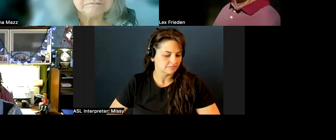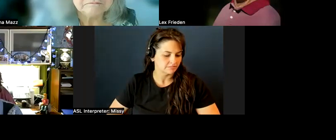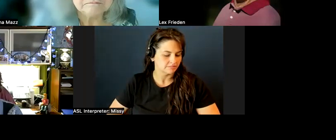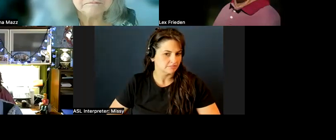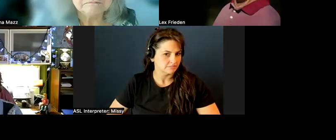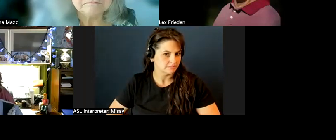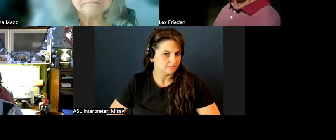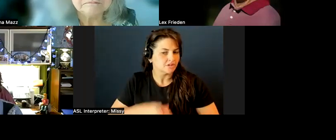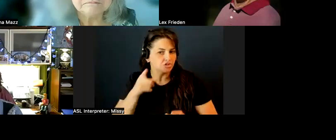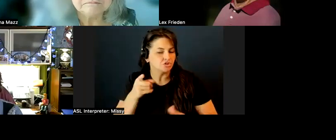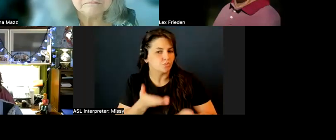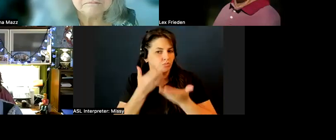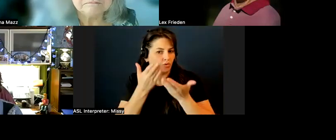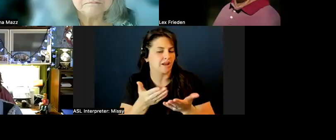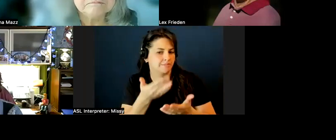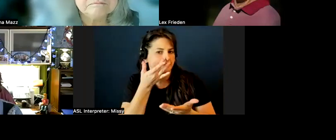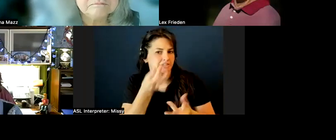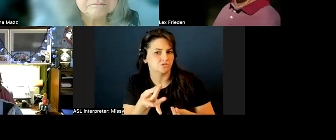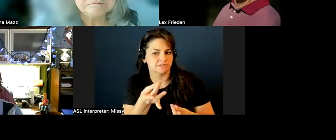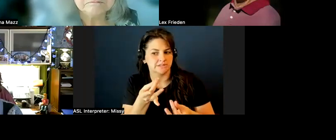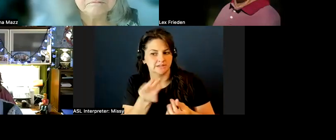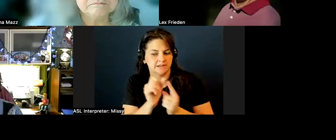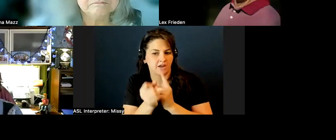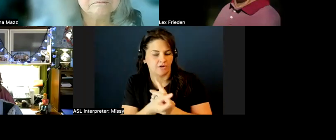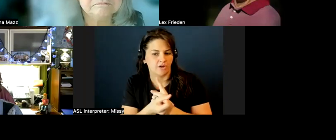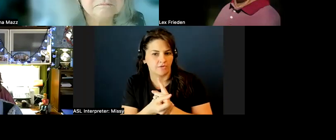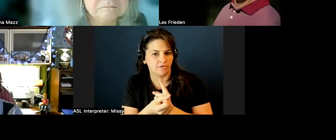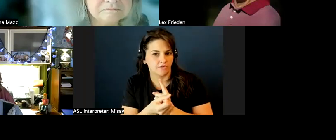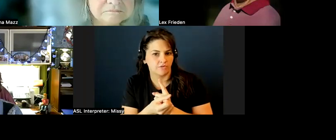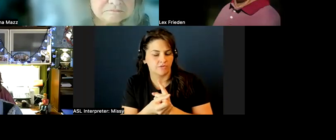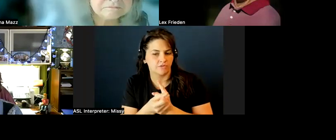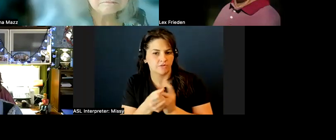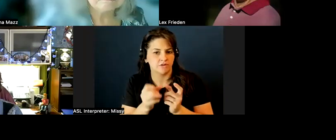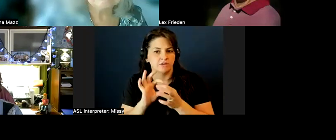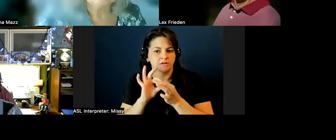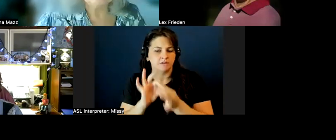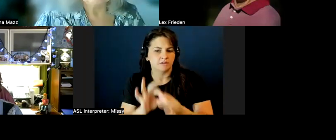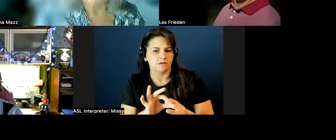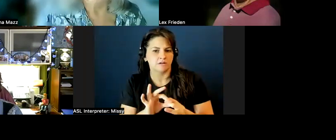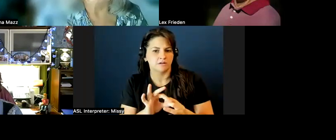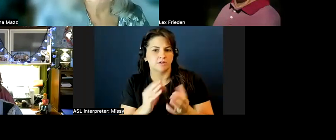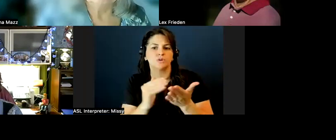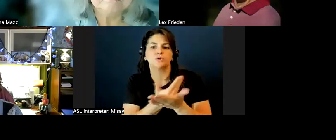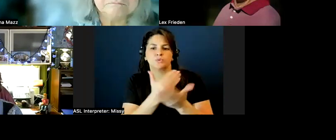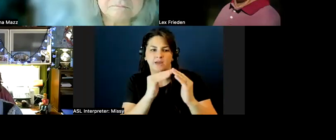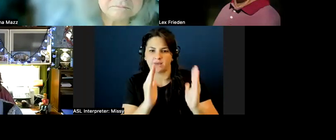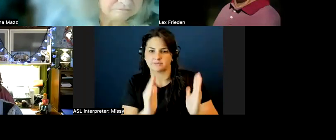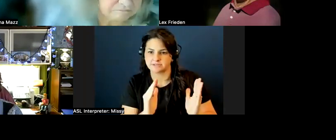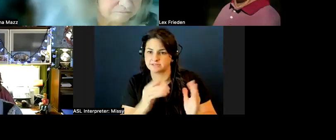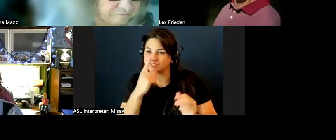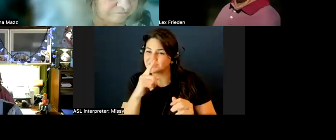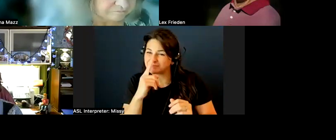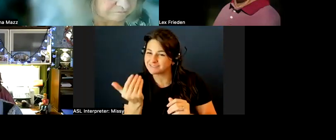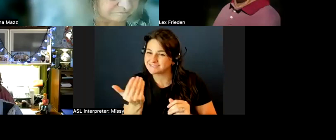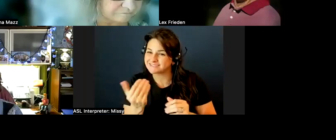very interesting scenario related to new housing. Do you mind sharing that? Because